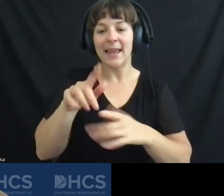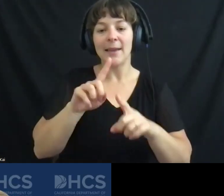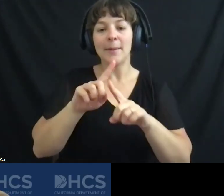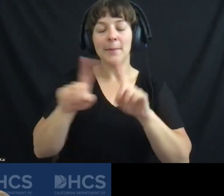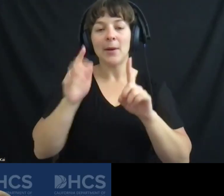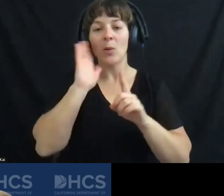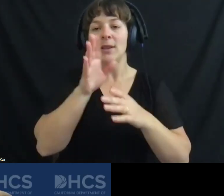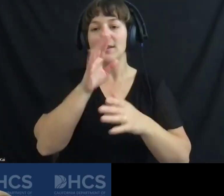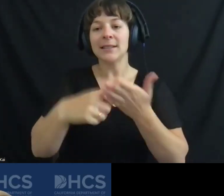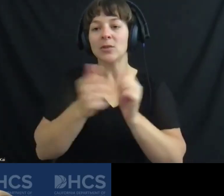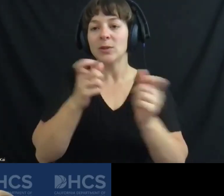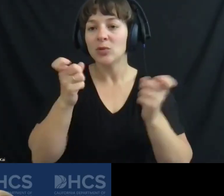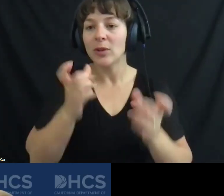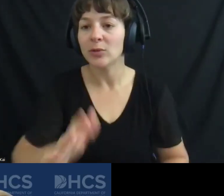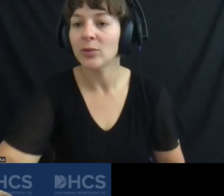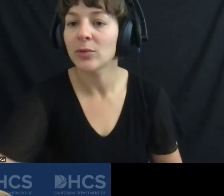with our director about it. Thank you.